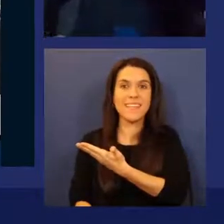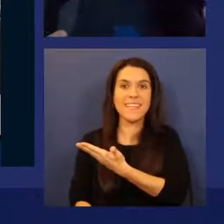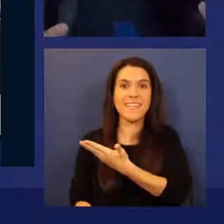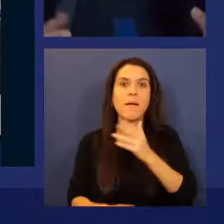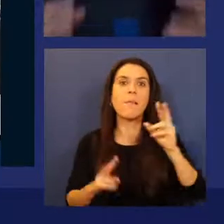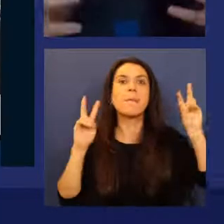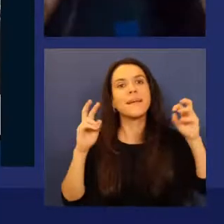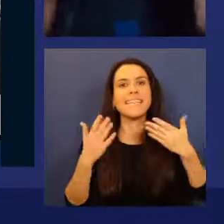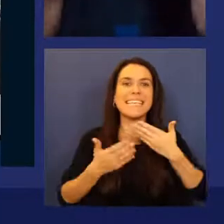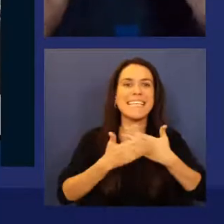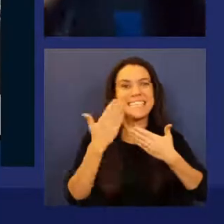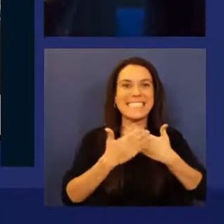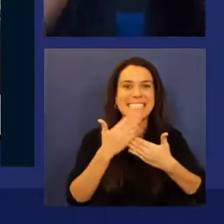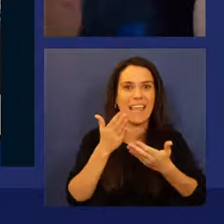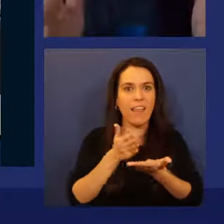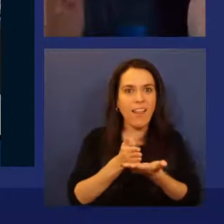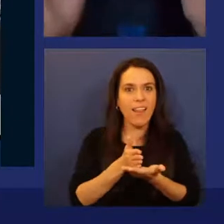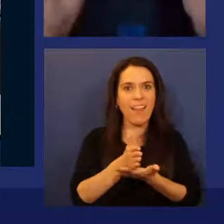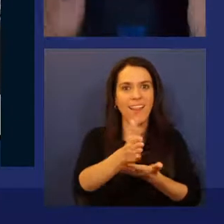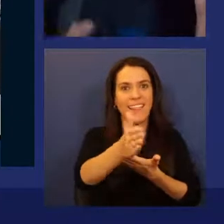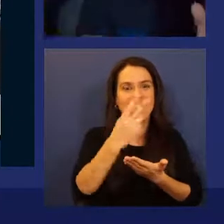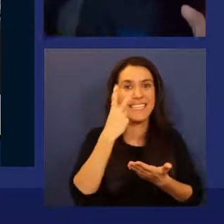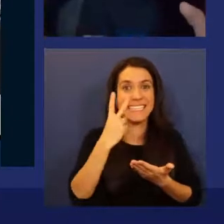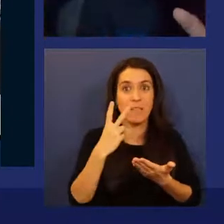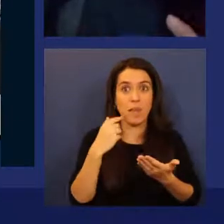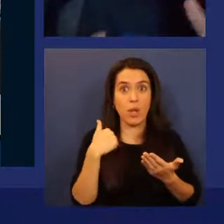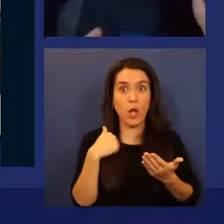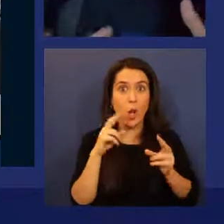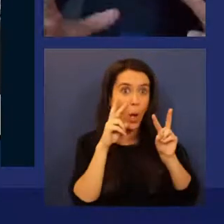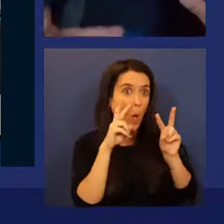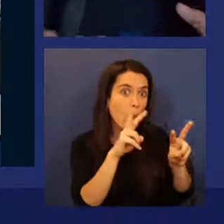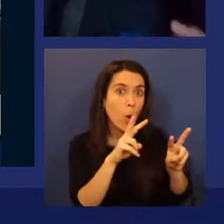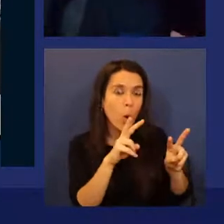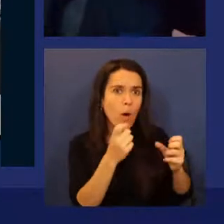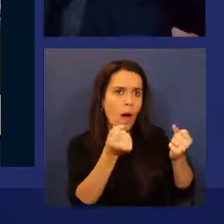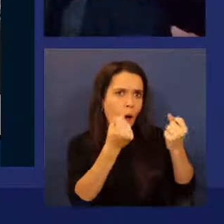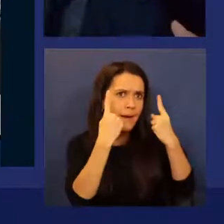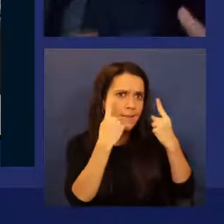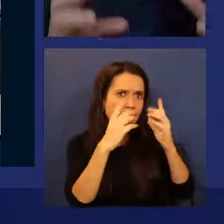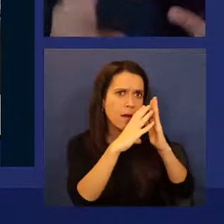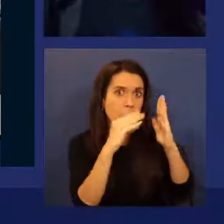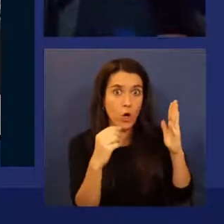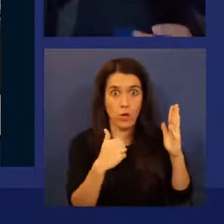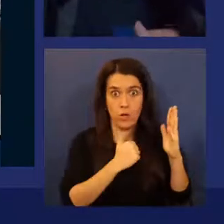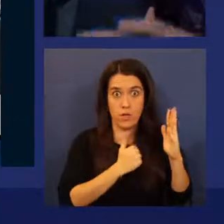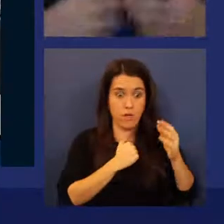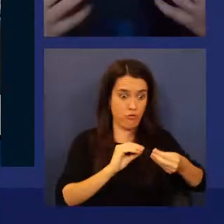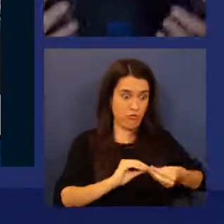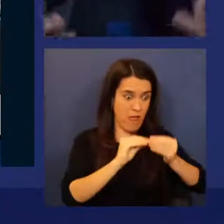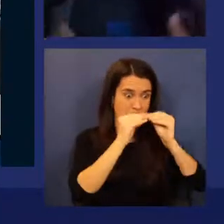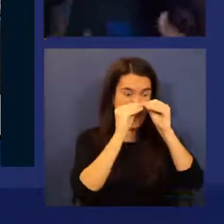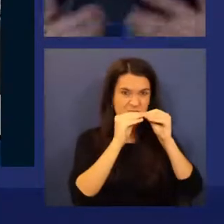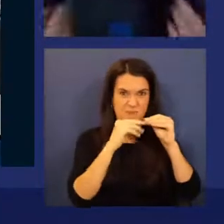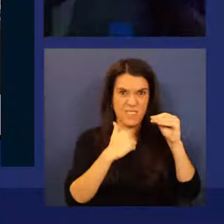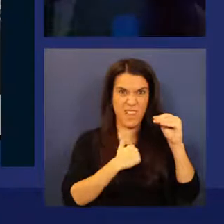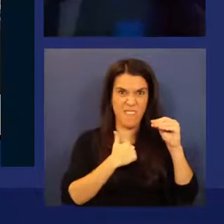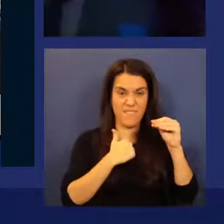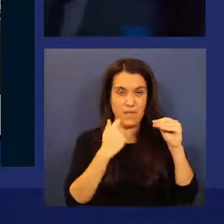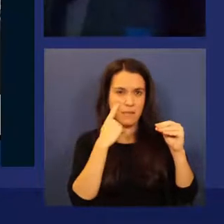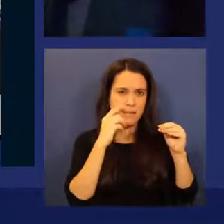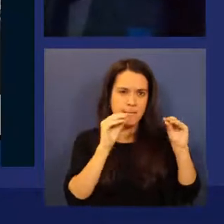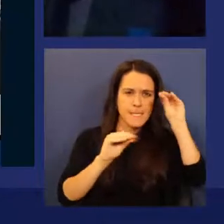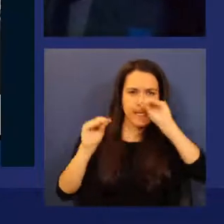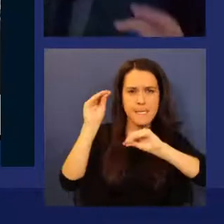go because it is you looking and understanding a model that hopefully you created and then defining and